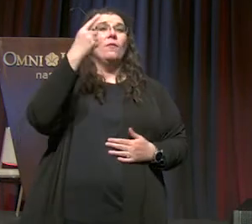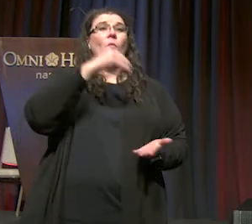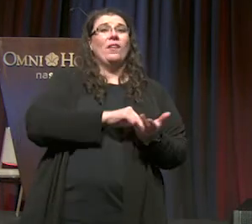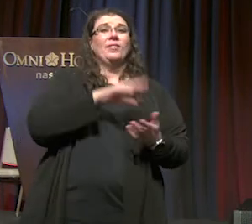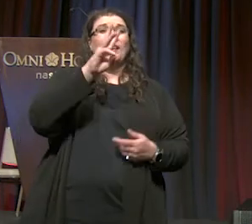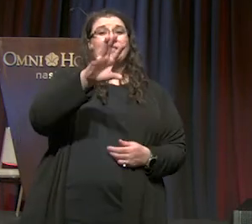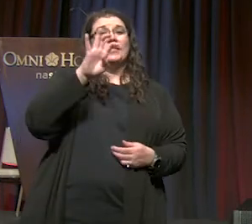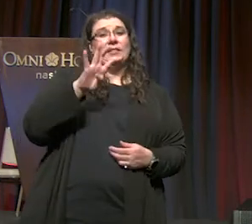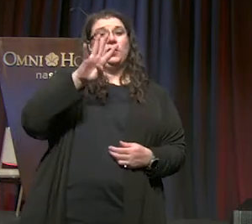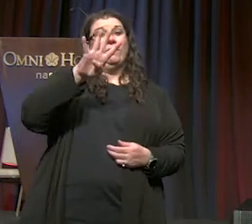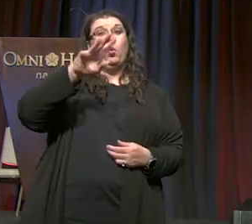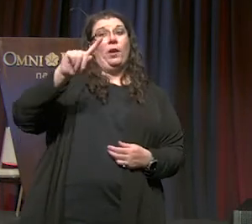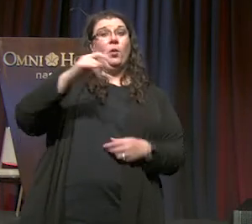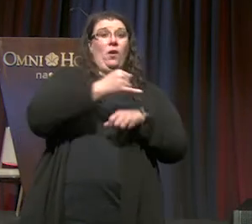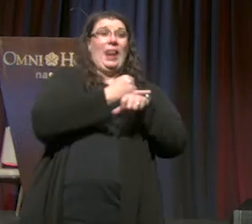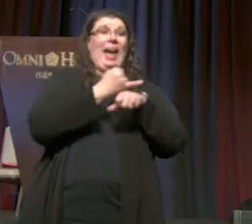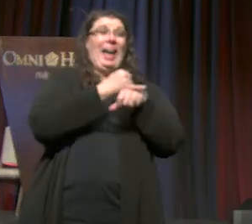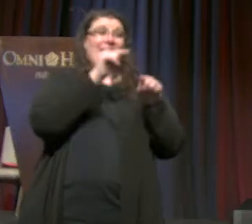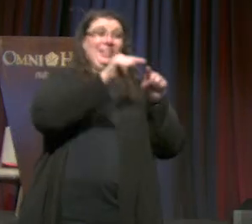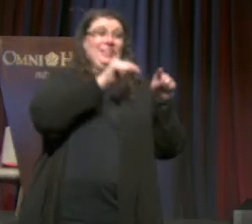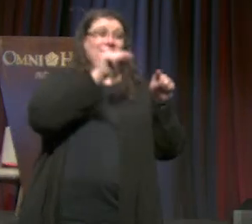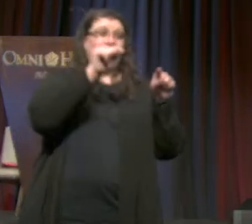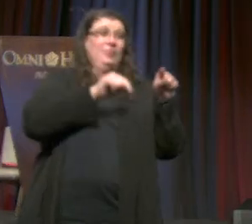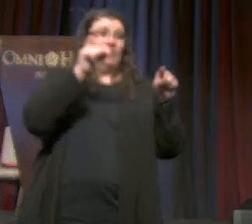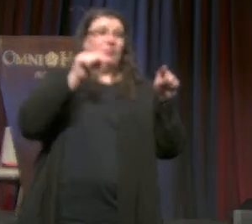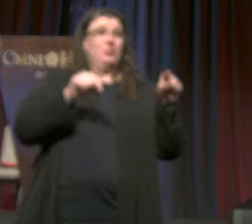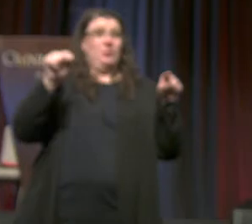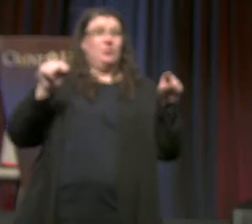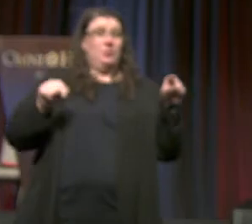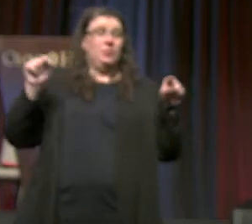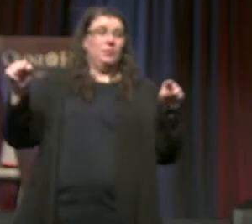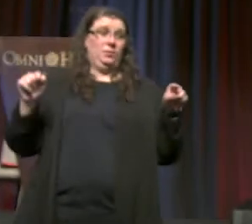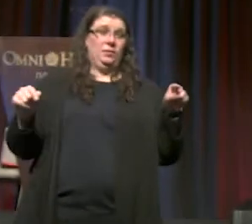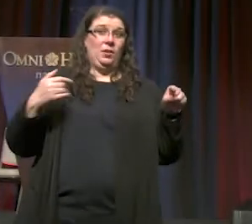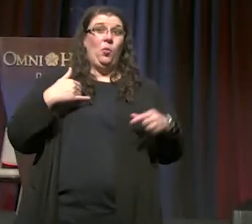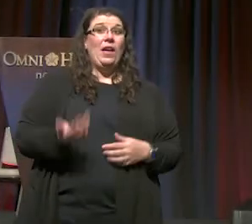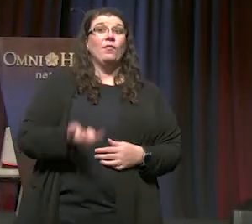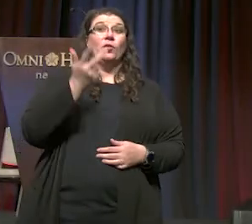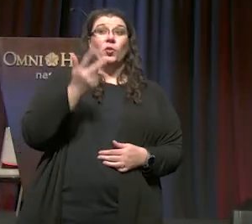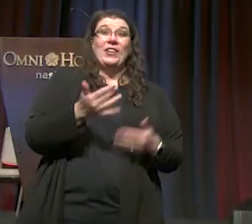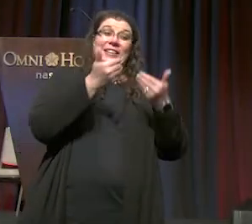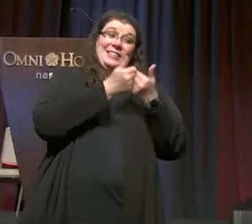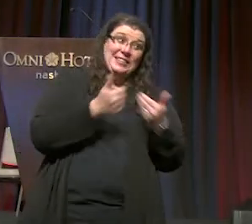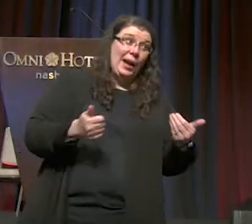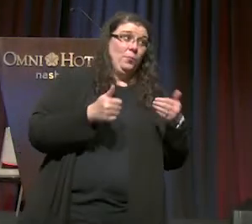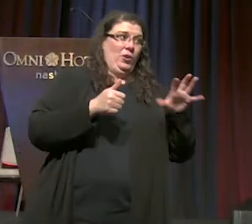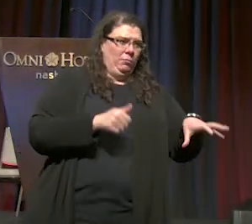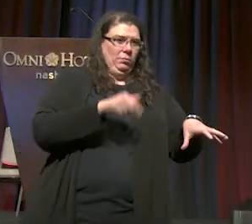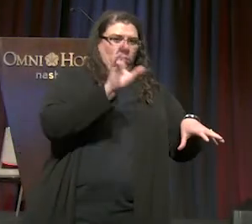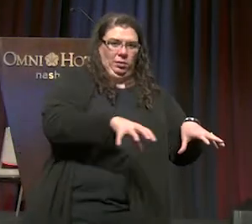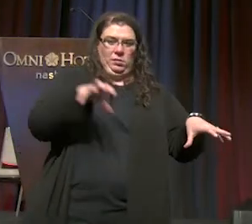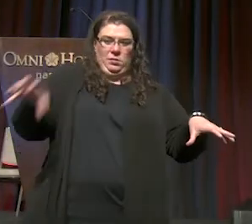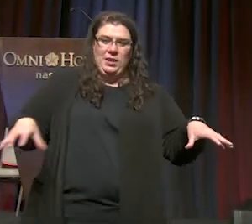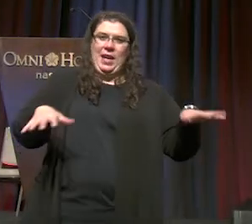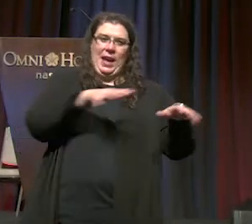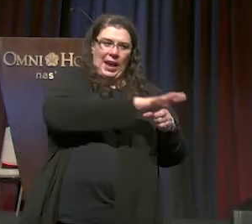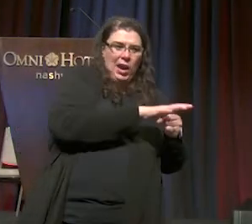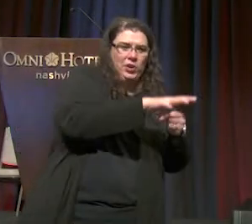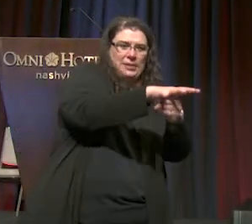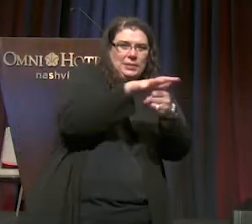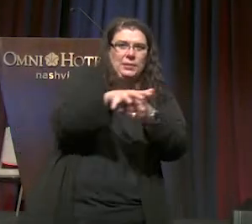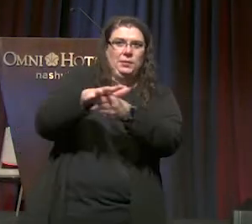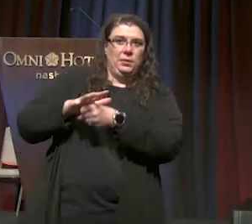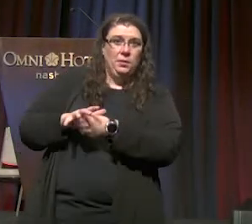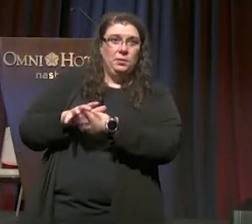1,641 islands. We have 3 episcopal areas: Baguio, our